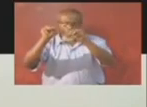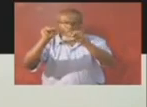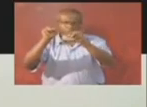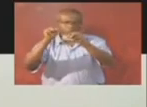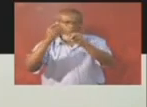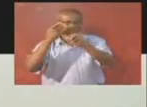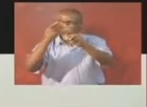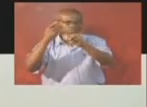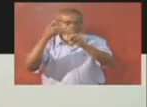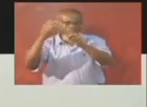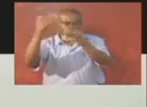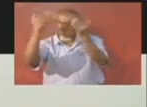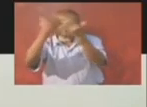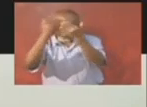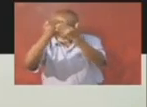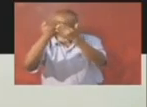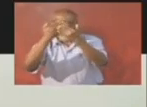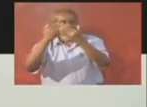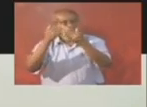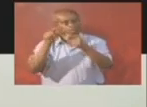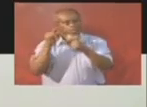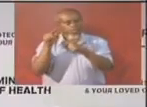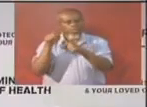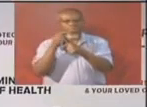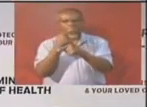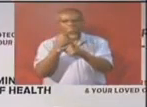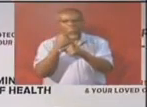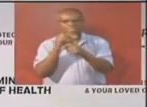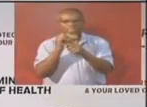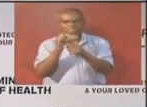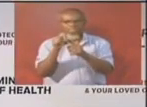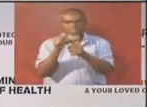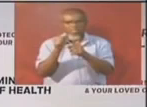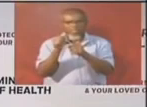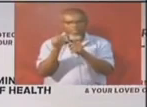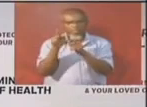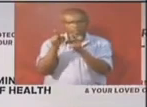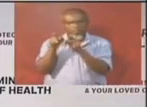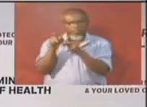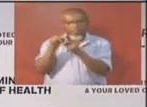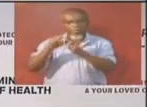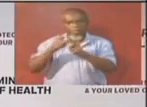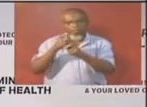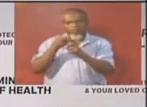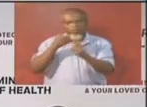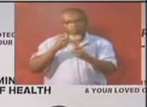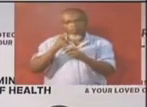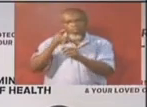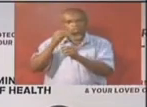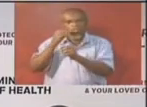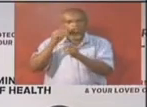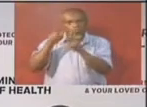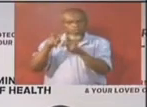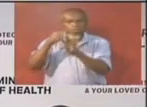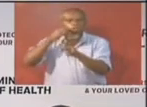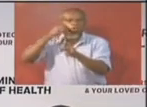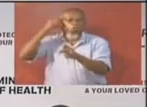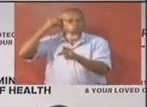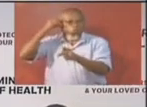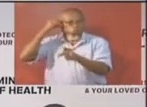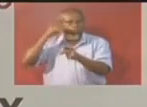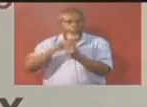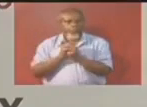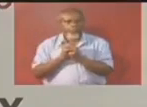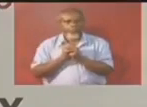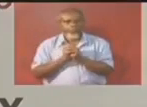Can we have some clarity on that, please? Thank you. Okay, thank you. So with respect to the Brazilian variant, I think we